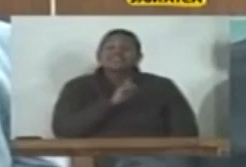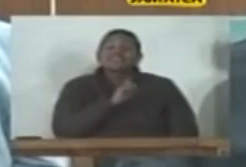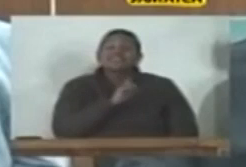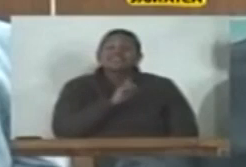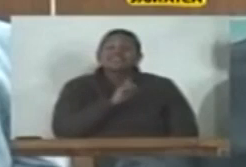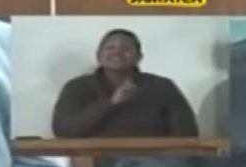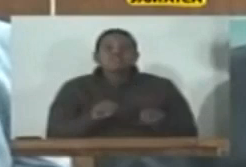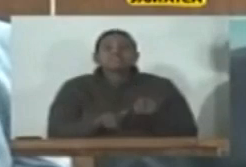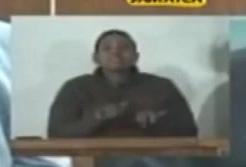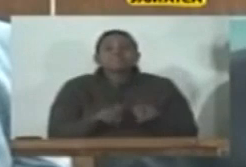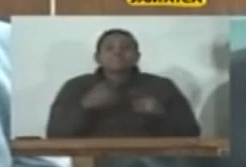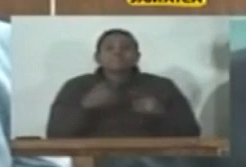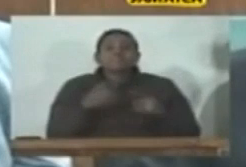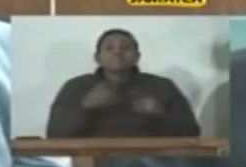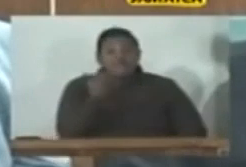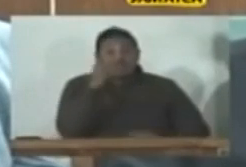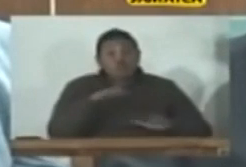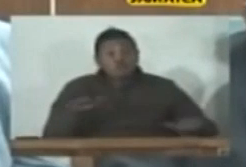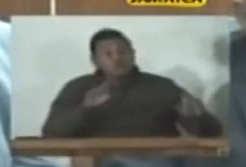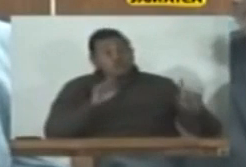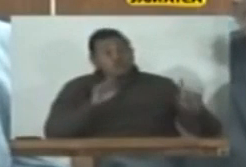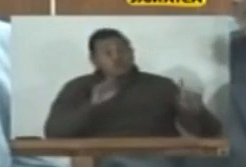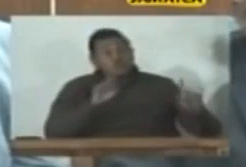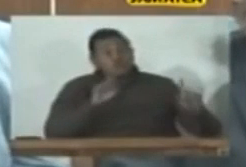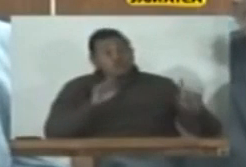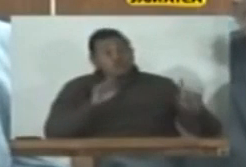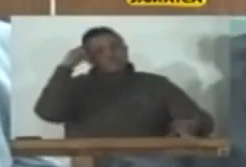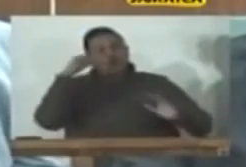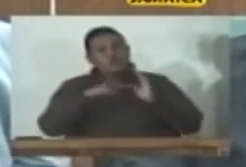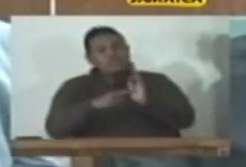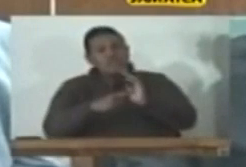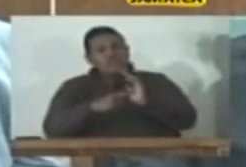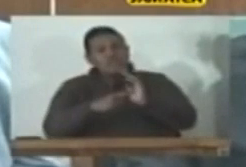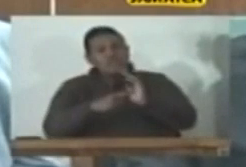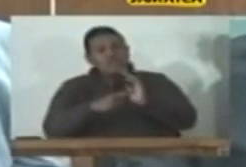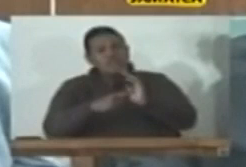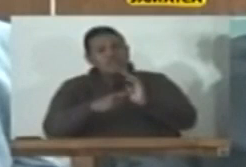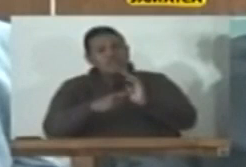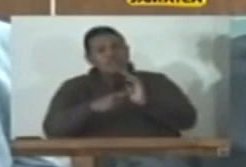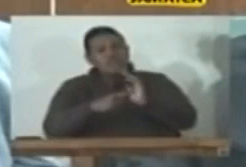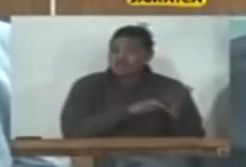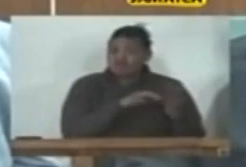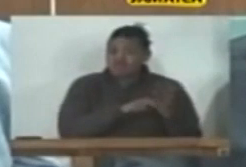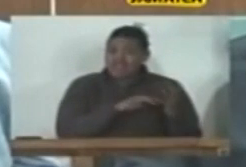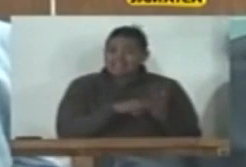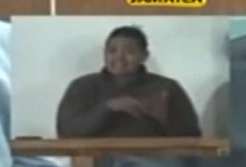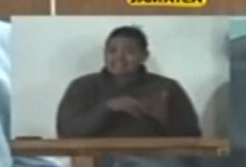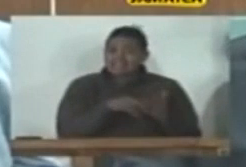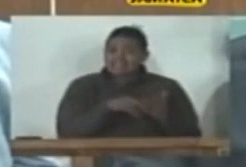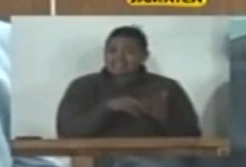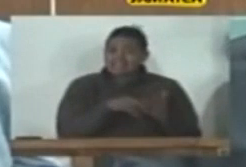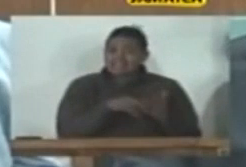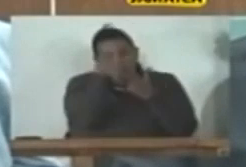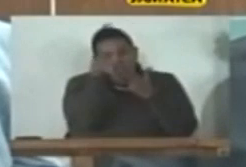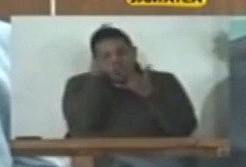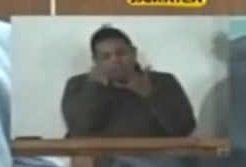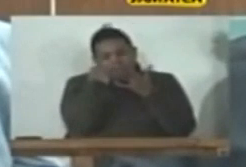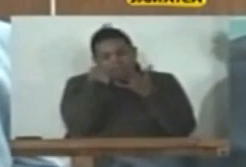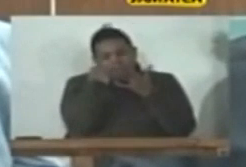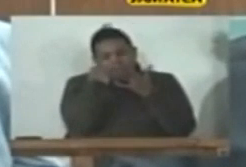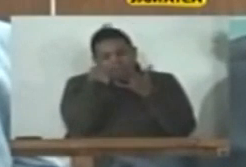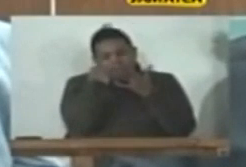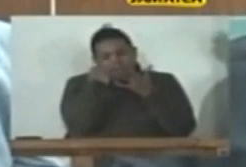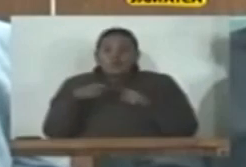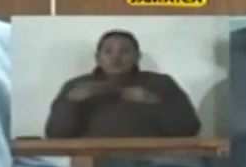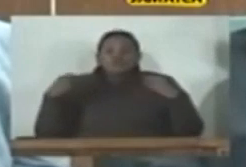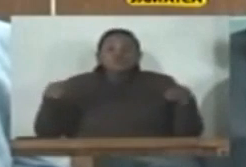rent, she has to pay all these indirect taxes whenever she shops for food or takes a taxi. She is struggling to make